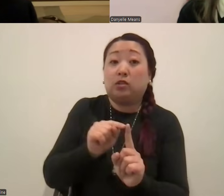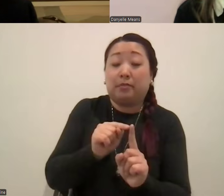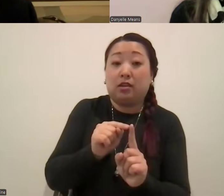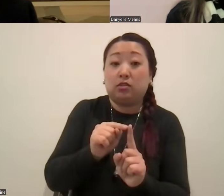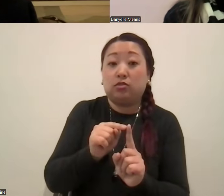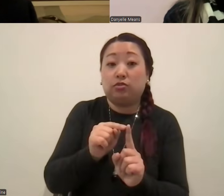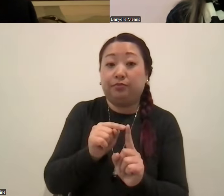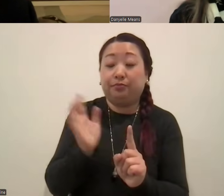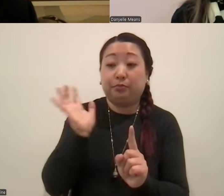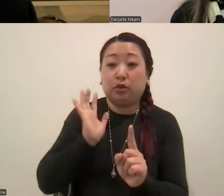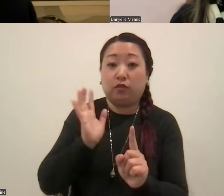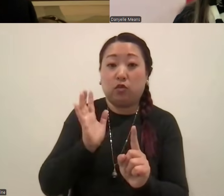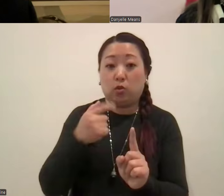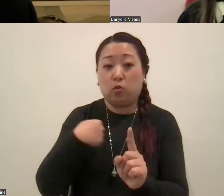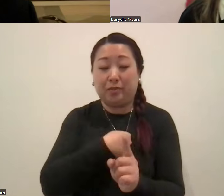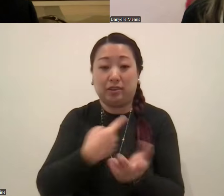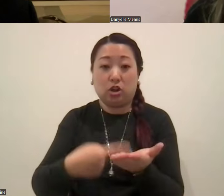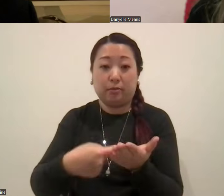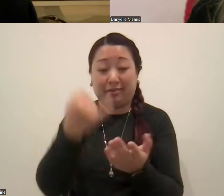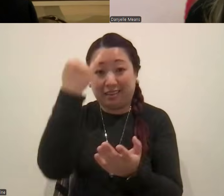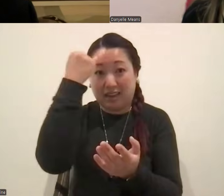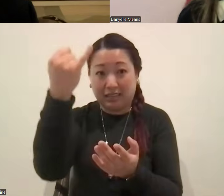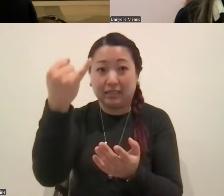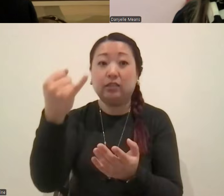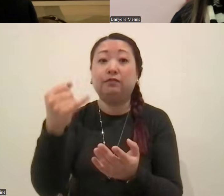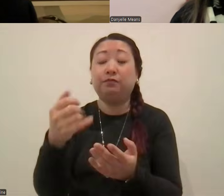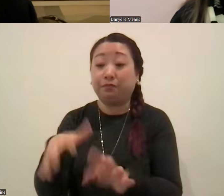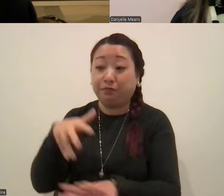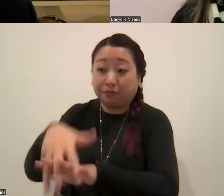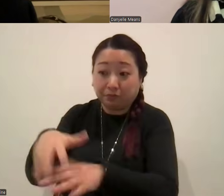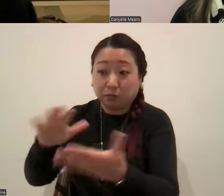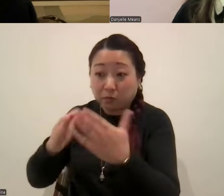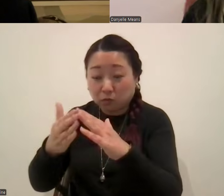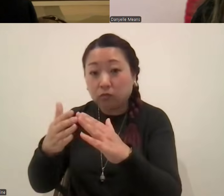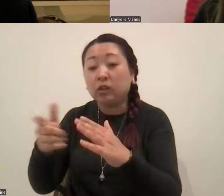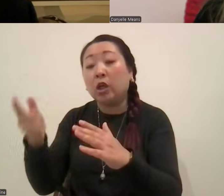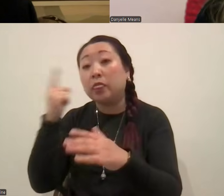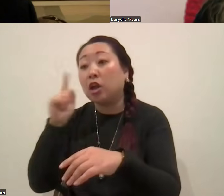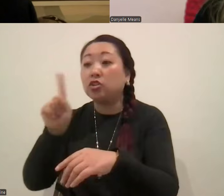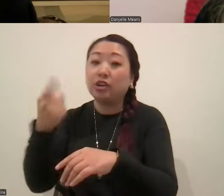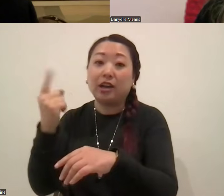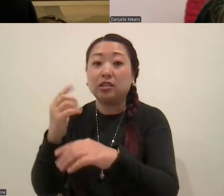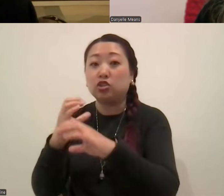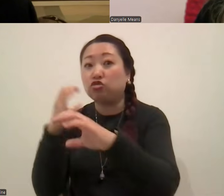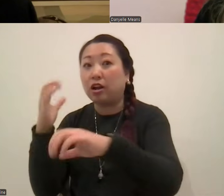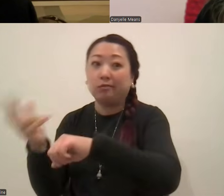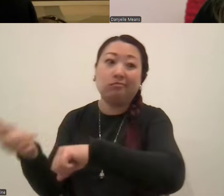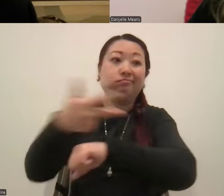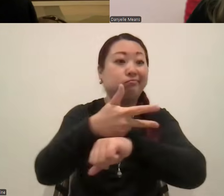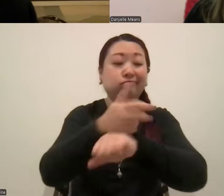that, Native communities were going to come and take everything away. That just didn't happen.